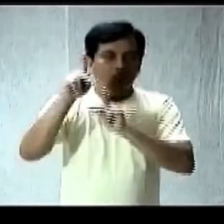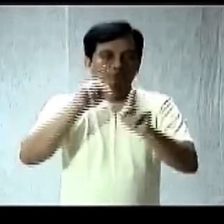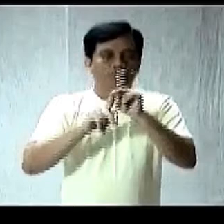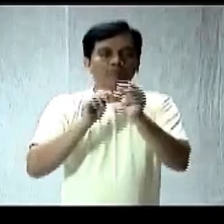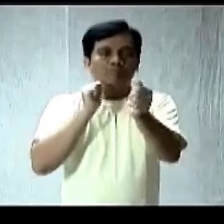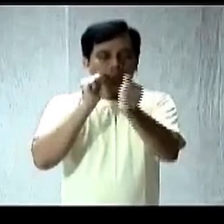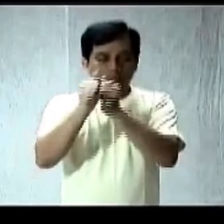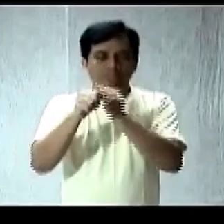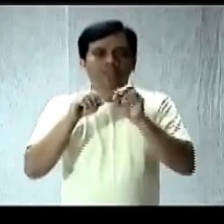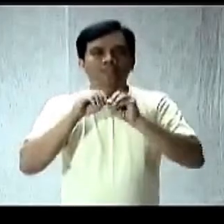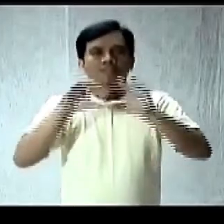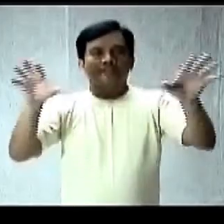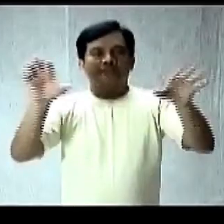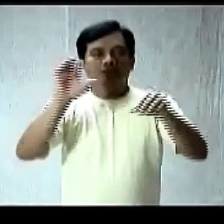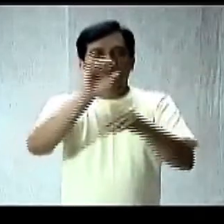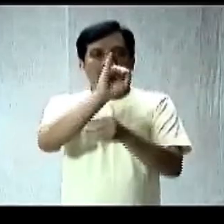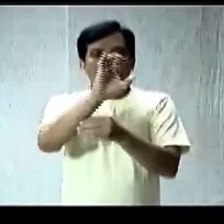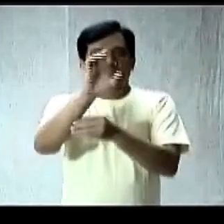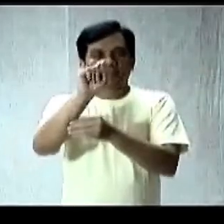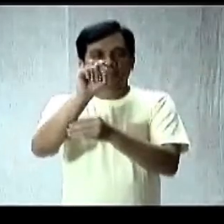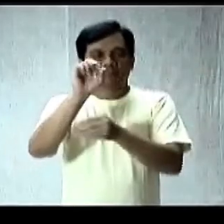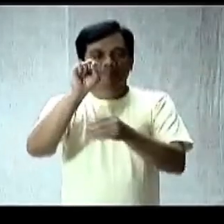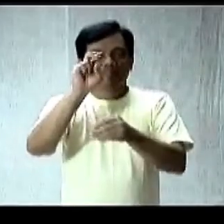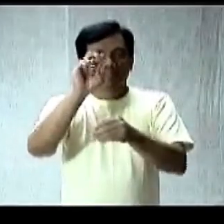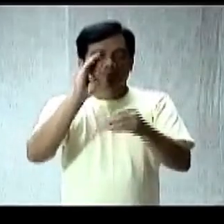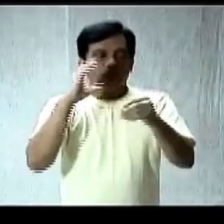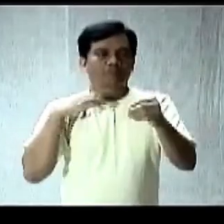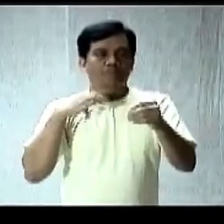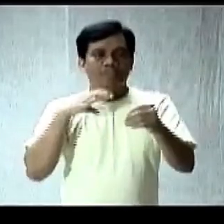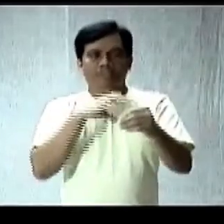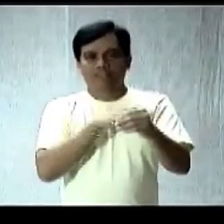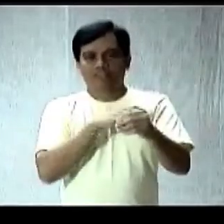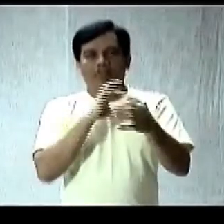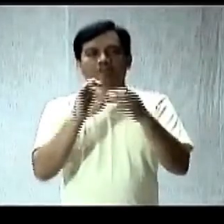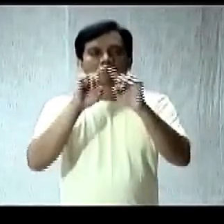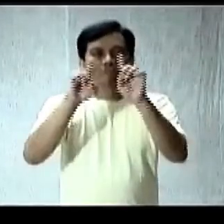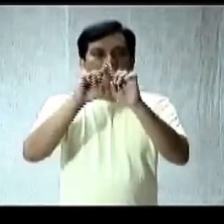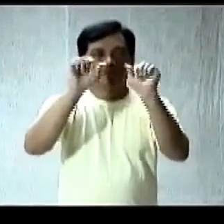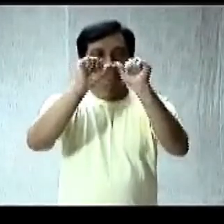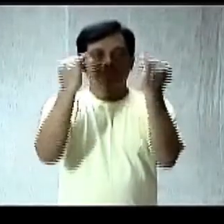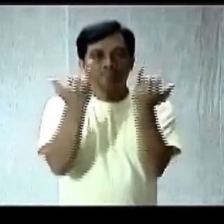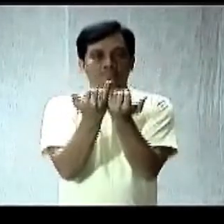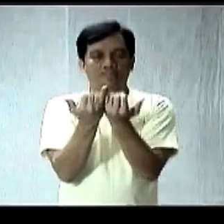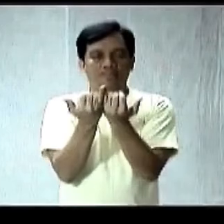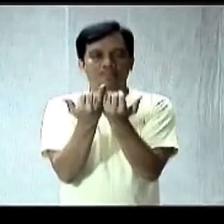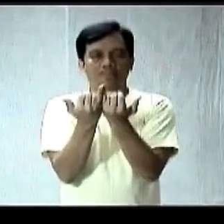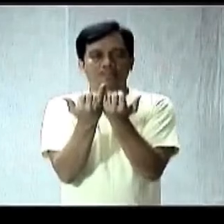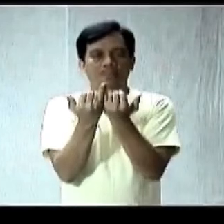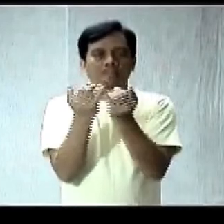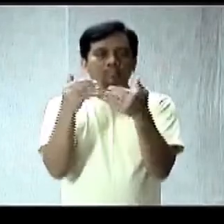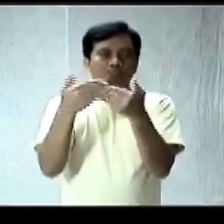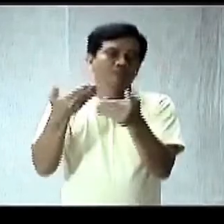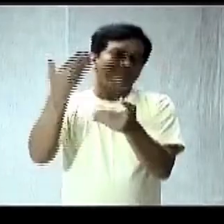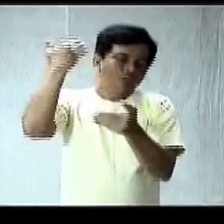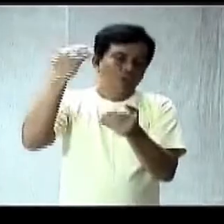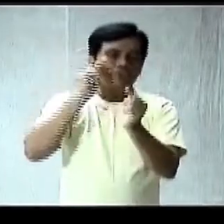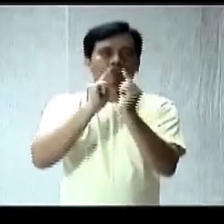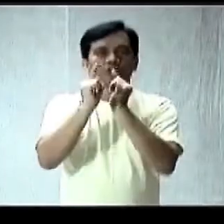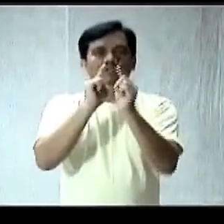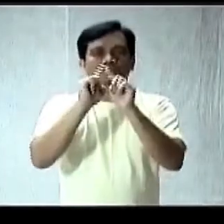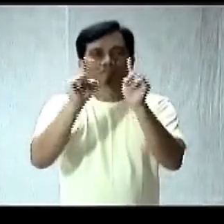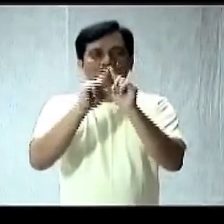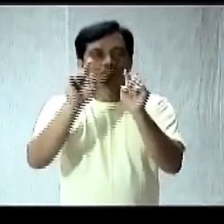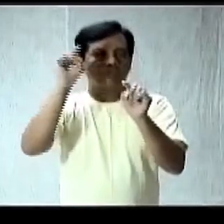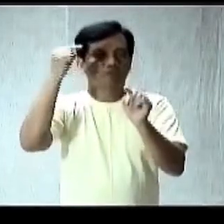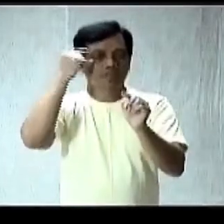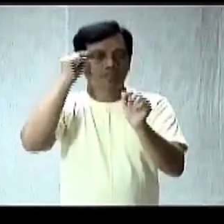stakeholders activated the ICT subcommittee to collaborate among different agencies. Even before talking